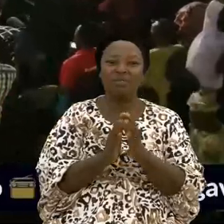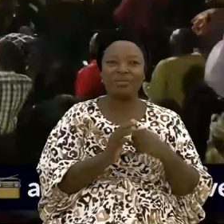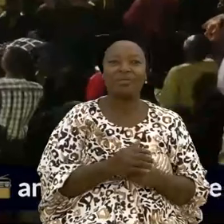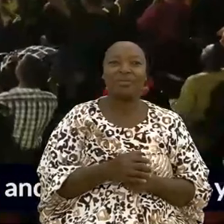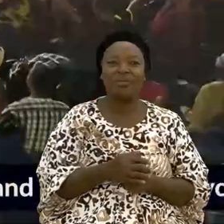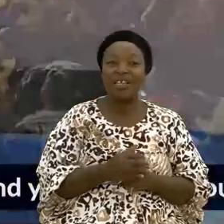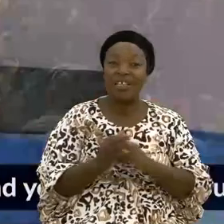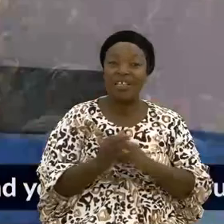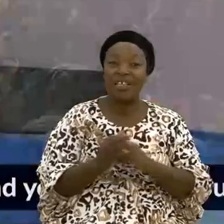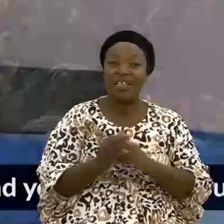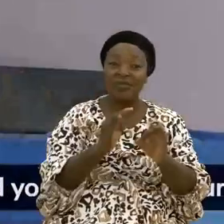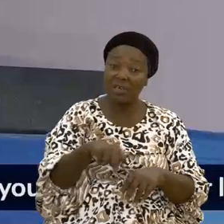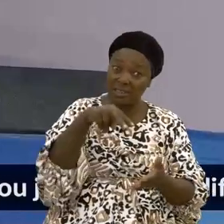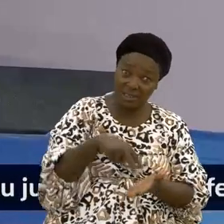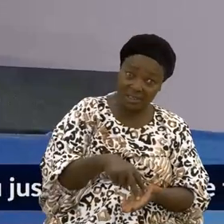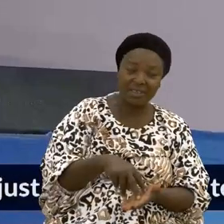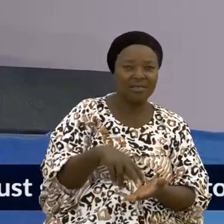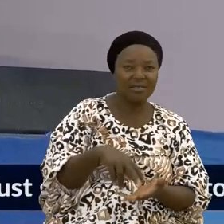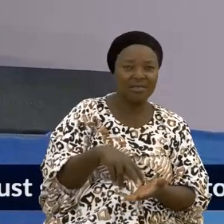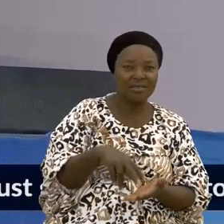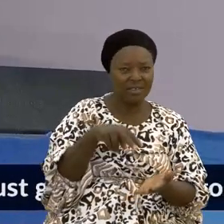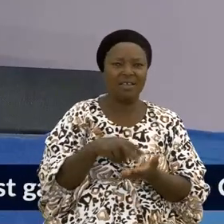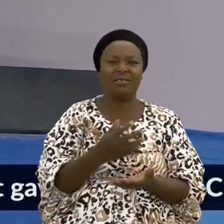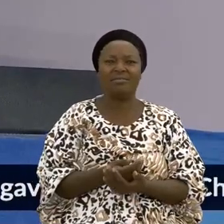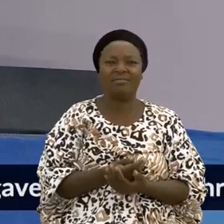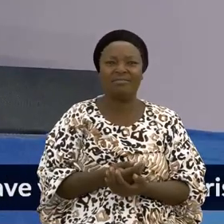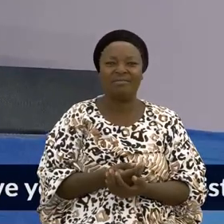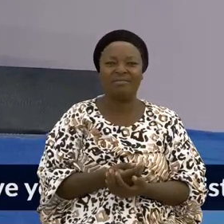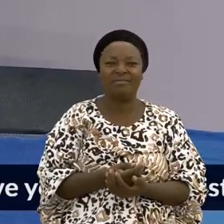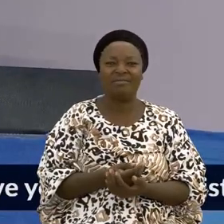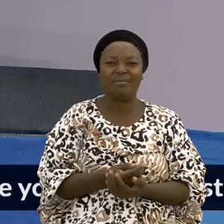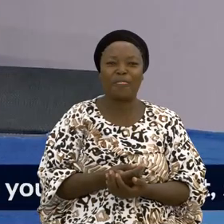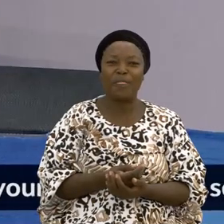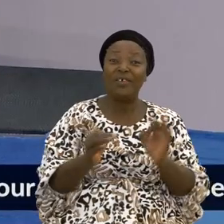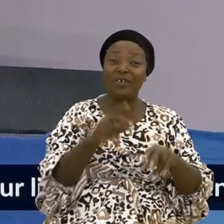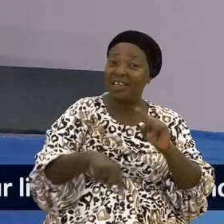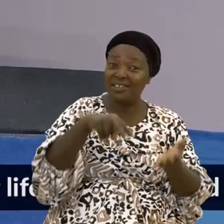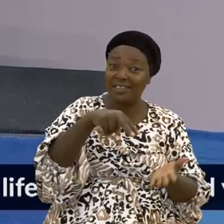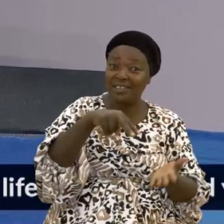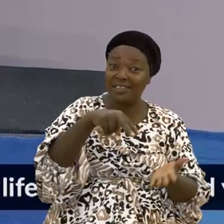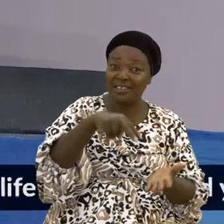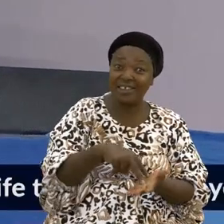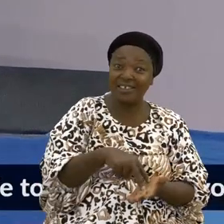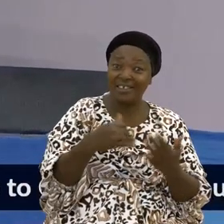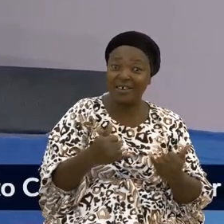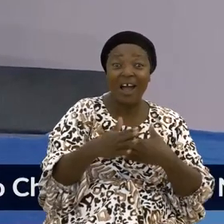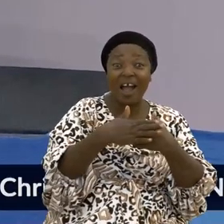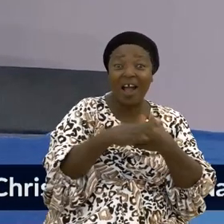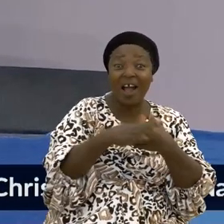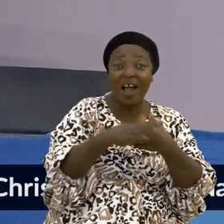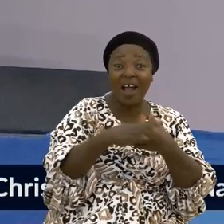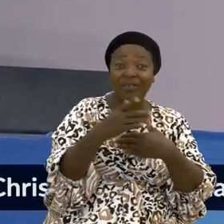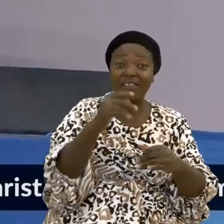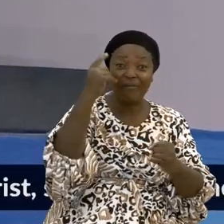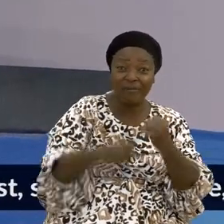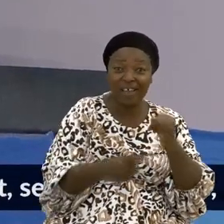If you can stand, you stand up. If you cannot stand now, after the